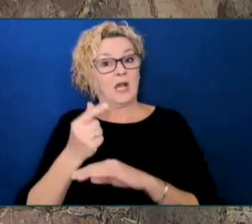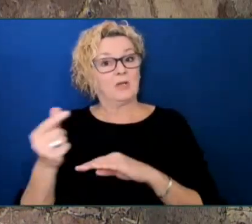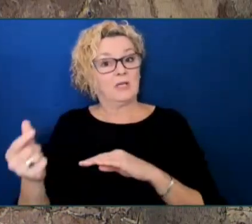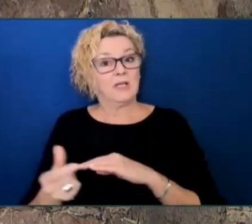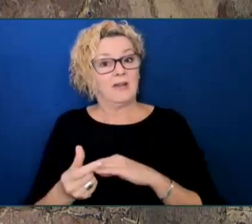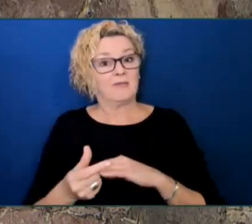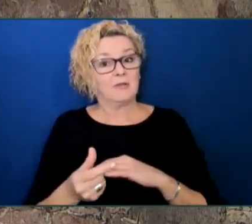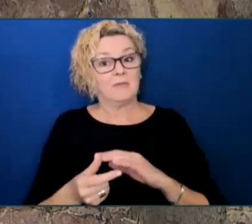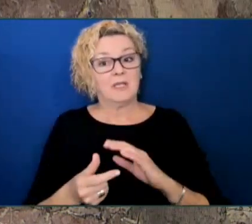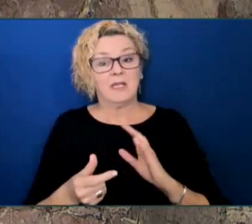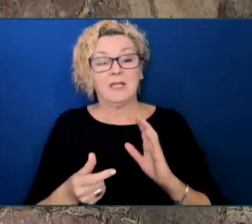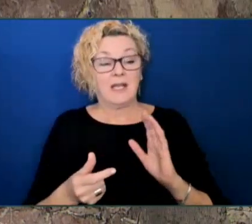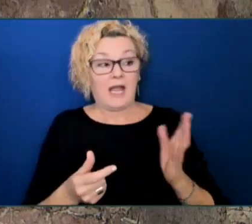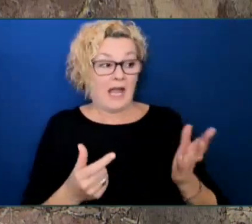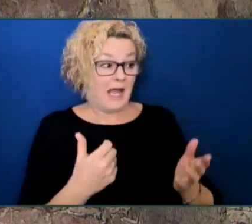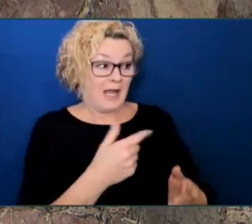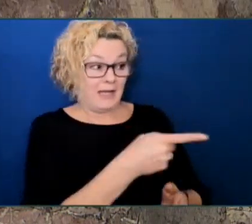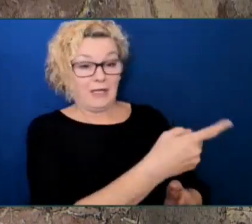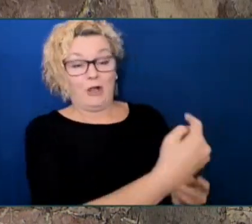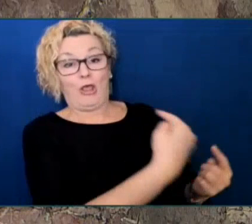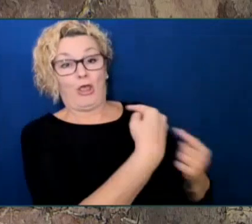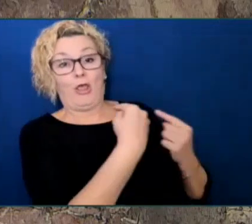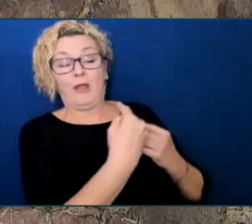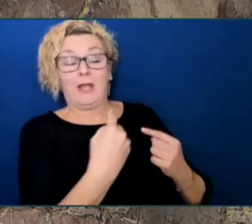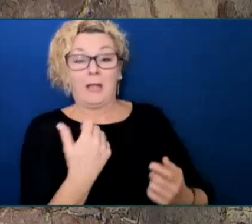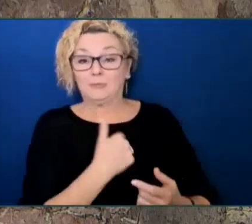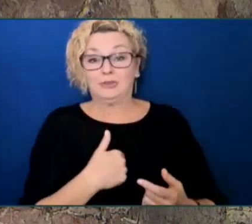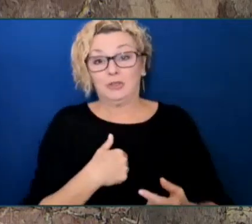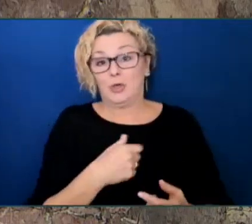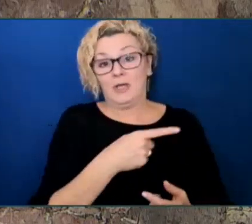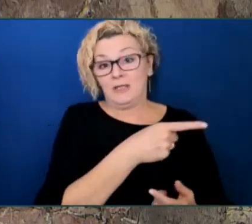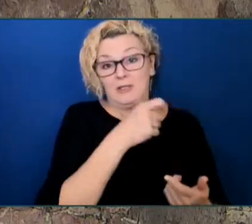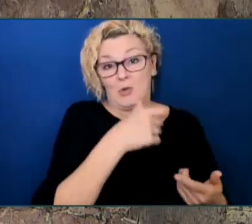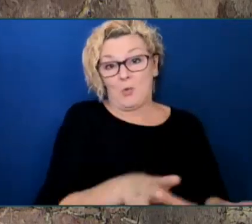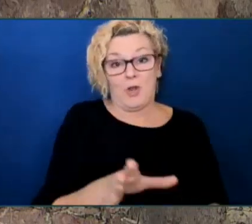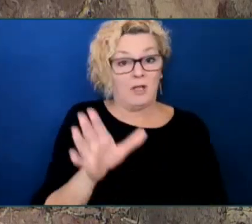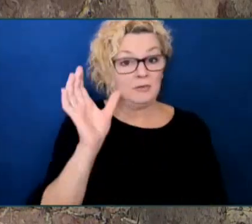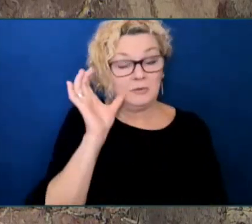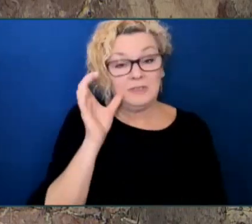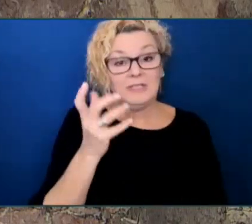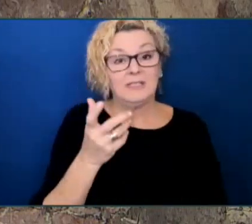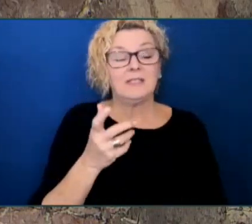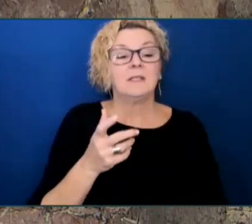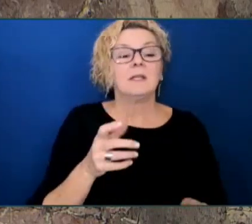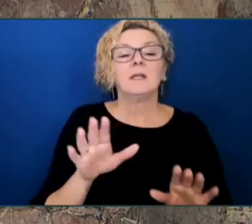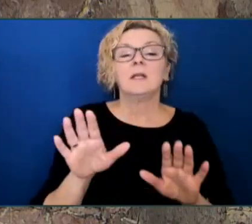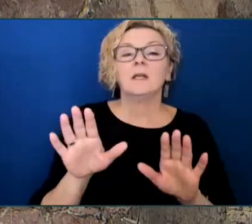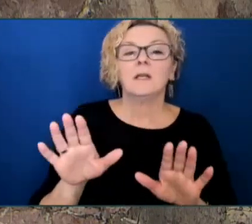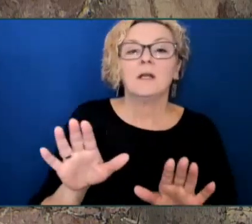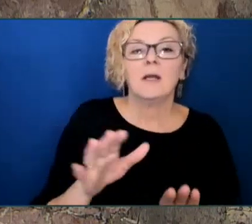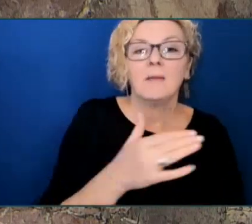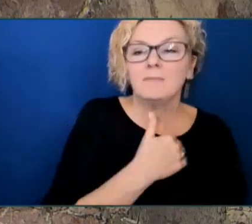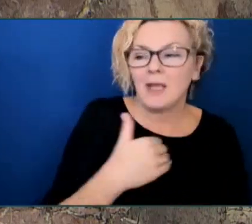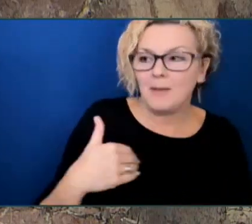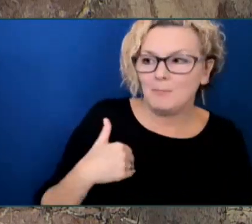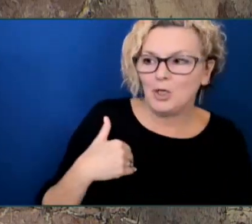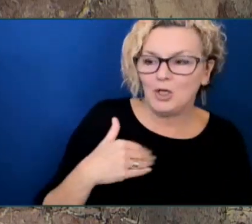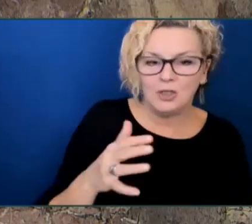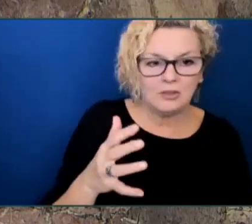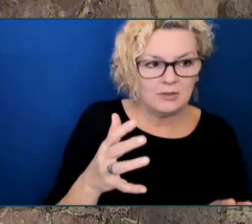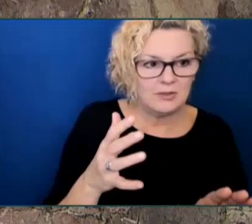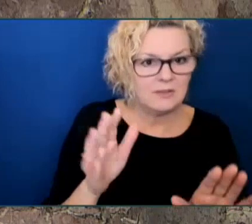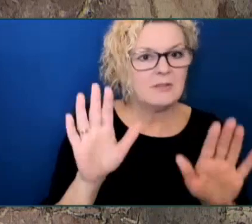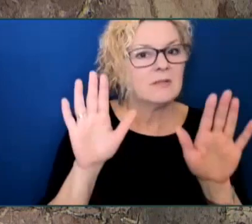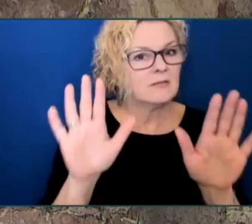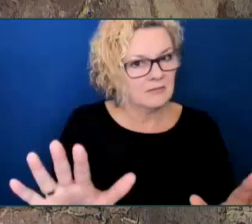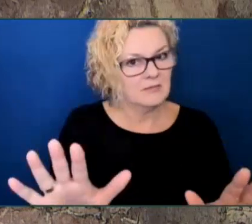hurt the opposition, Honourable Speaker. A Members, family members, with 2 kids. members,